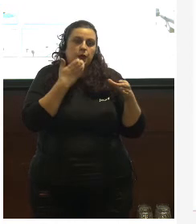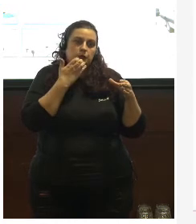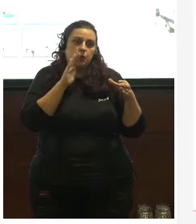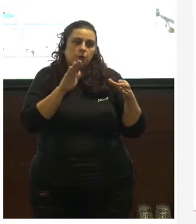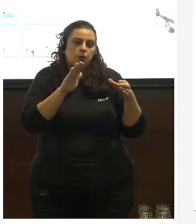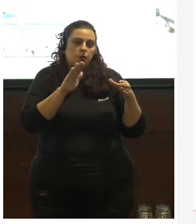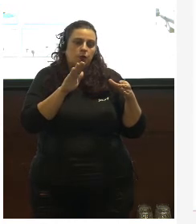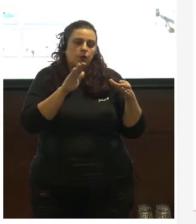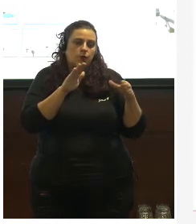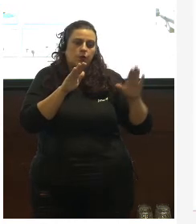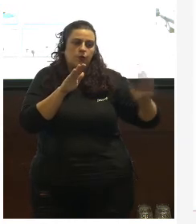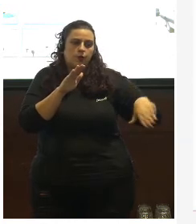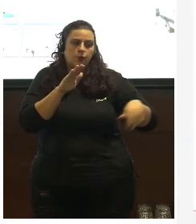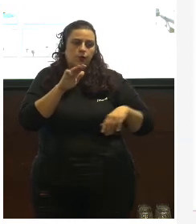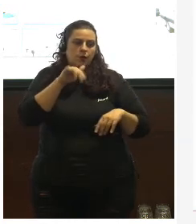Mr. Malik.